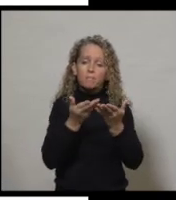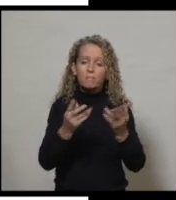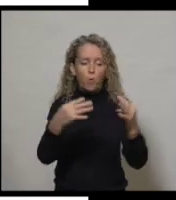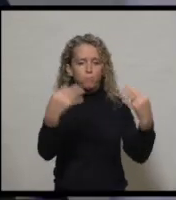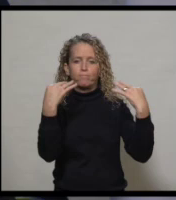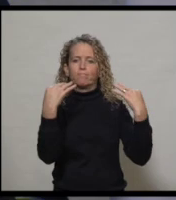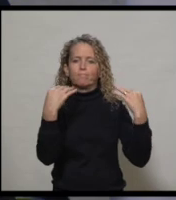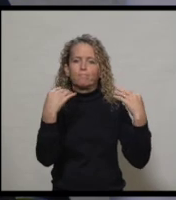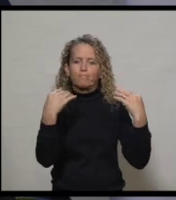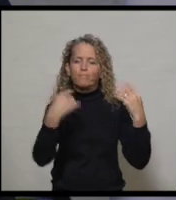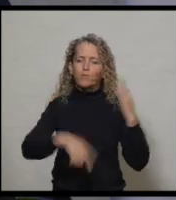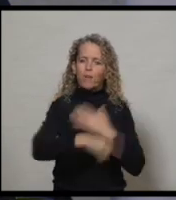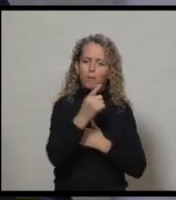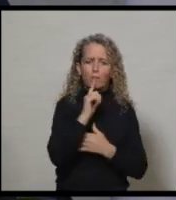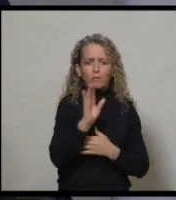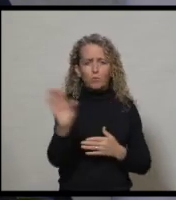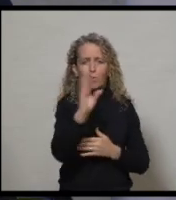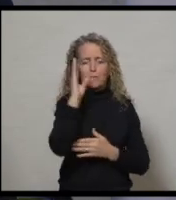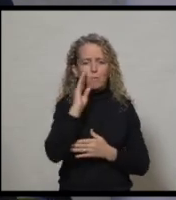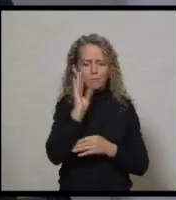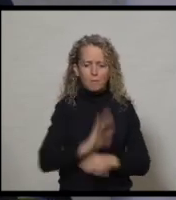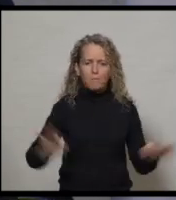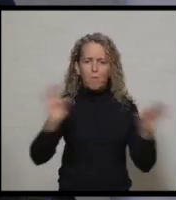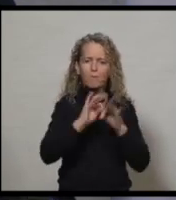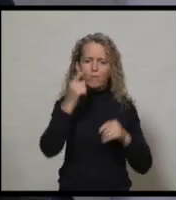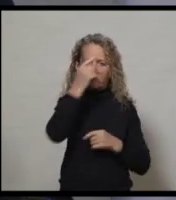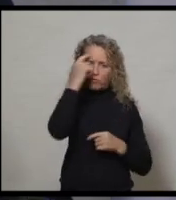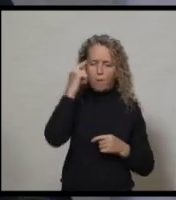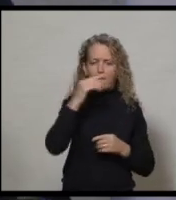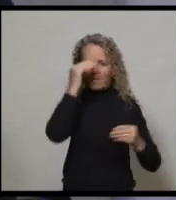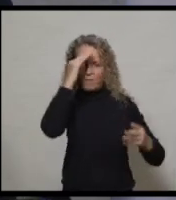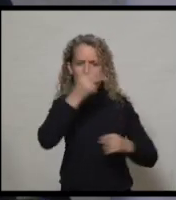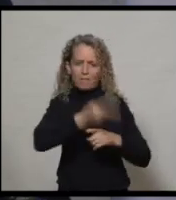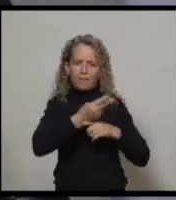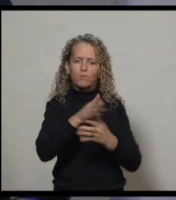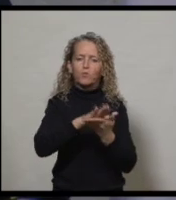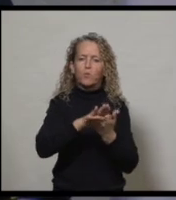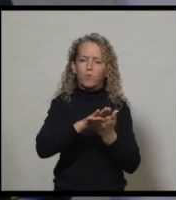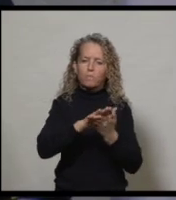webinar on Your Experiences Matter, an introduction to trauma-informed care in the school setting. And thank you, everyone.